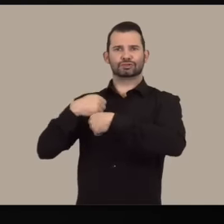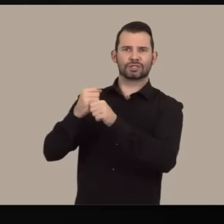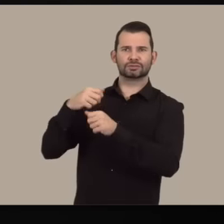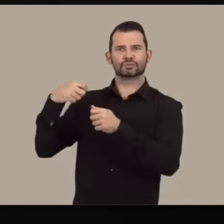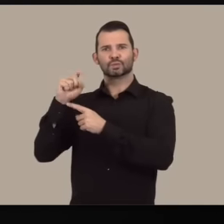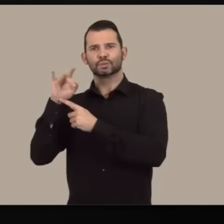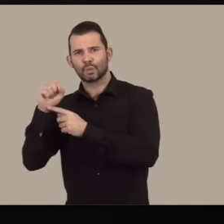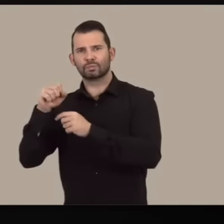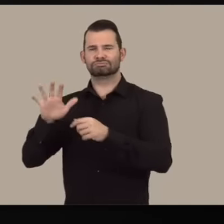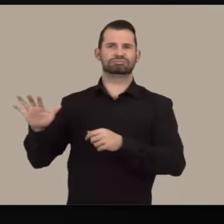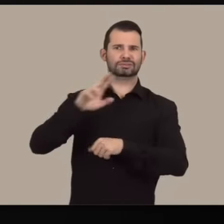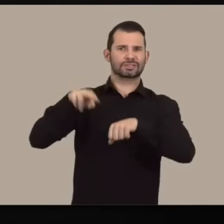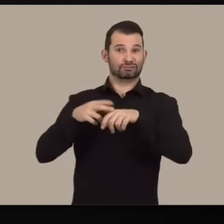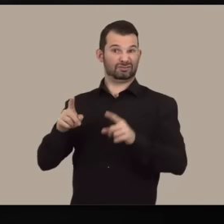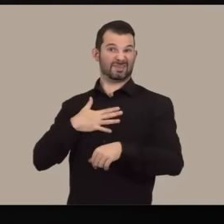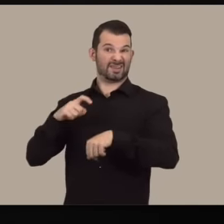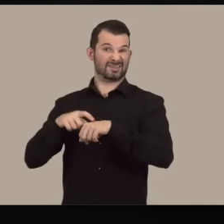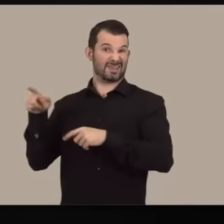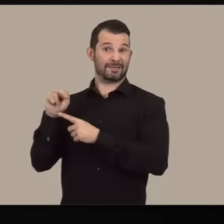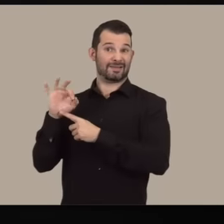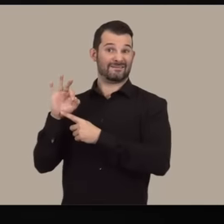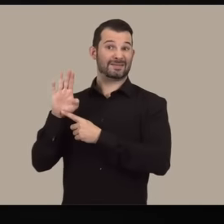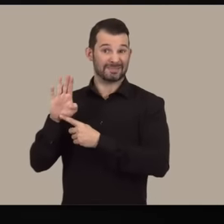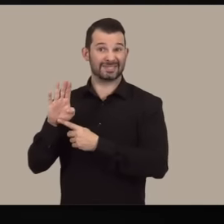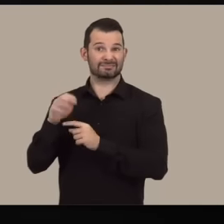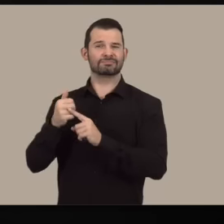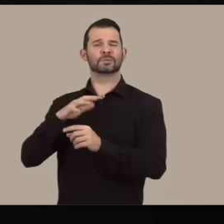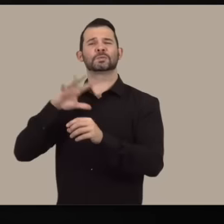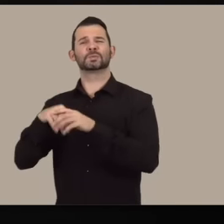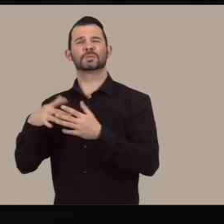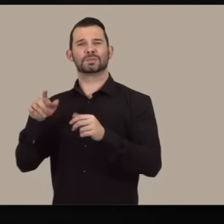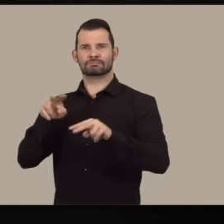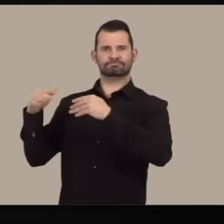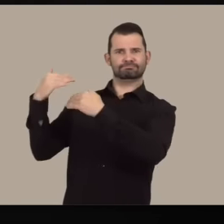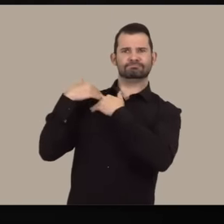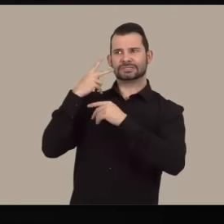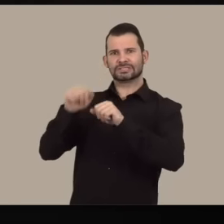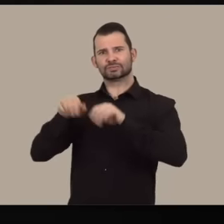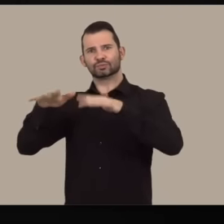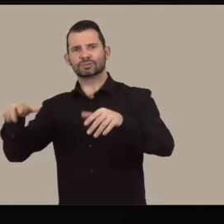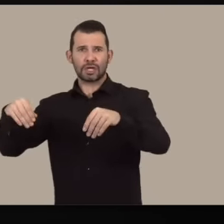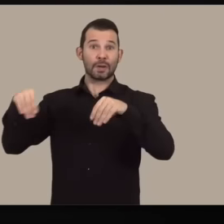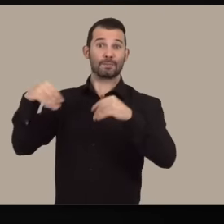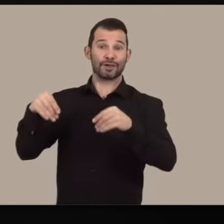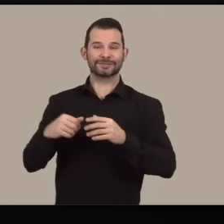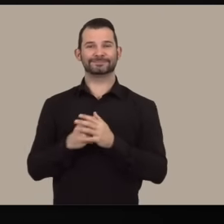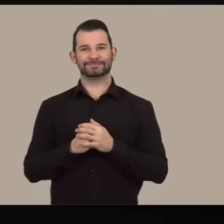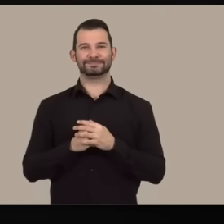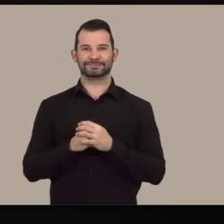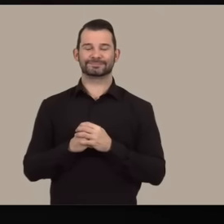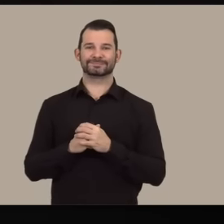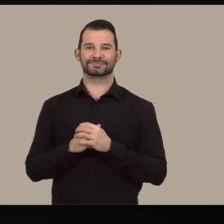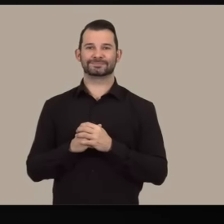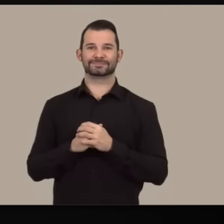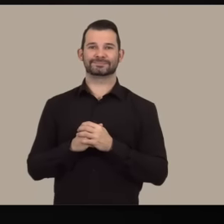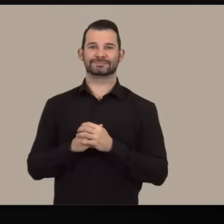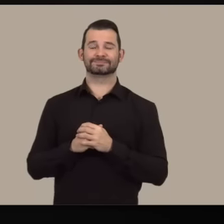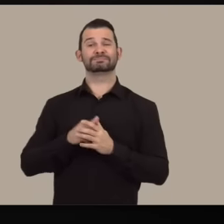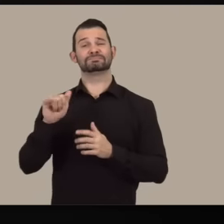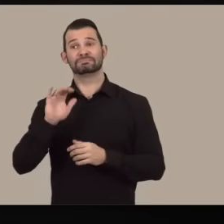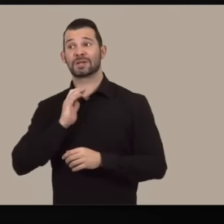overseeing production studios nationwide during my time at the NFB, which include overseeing distribution and